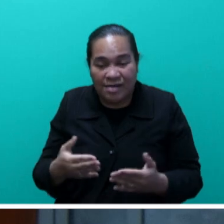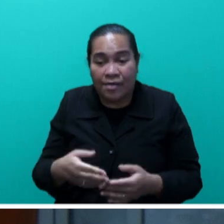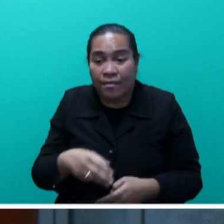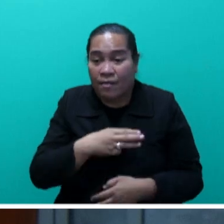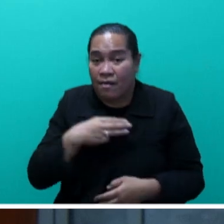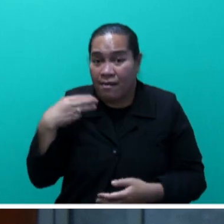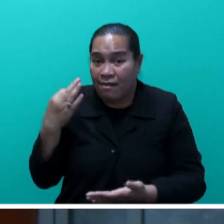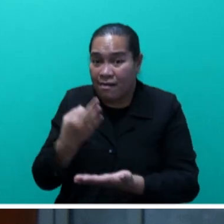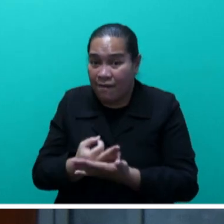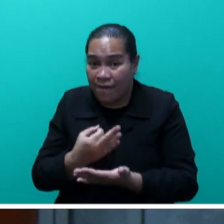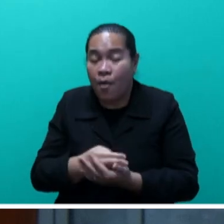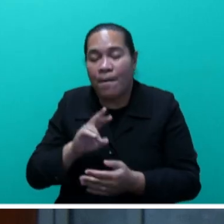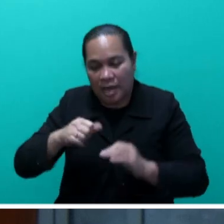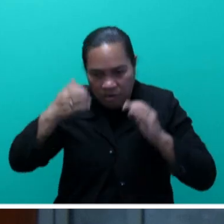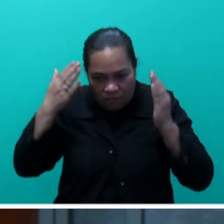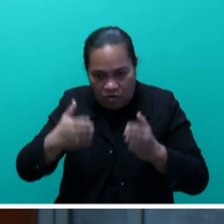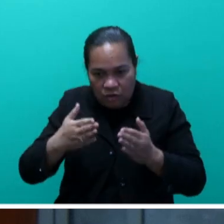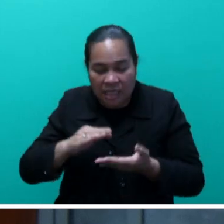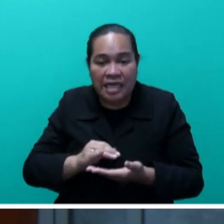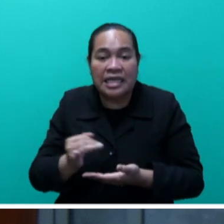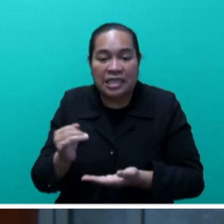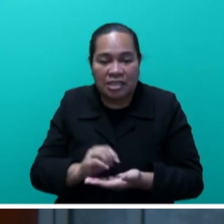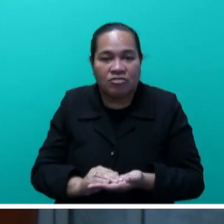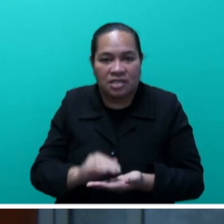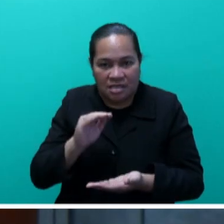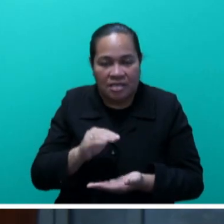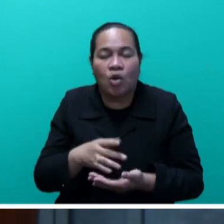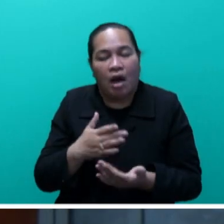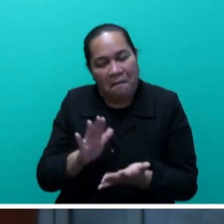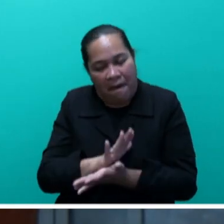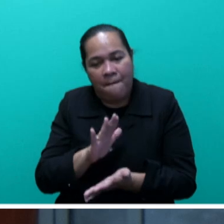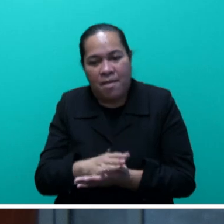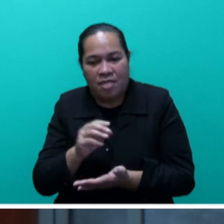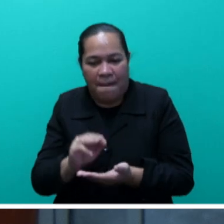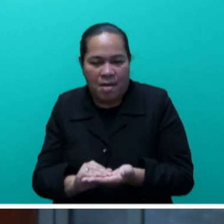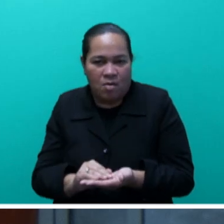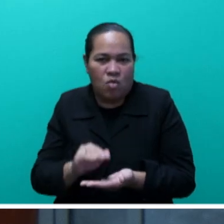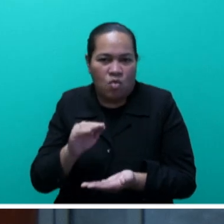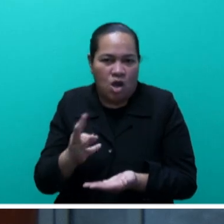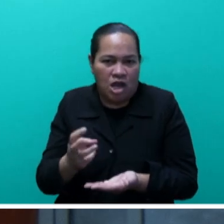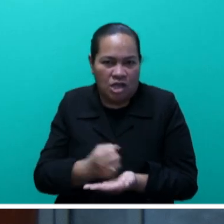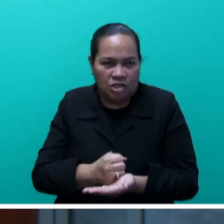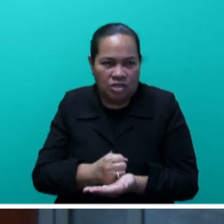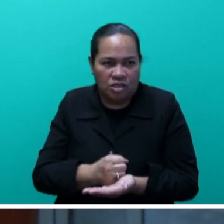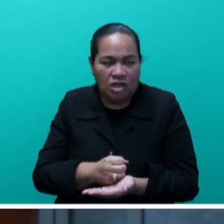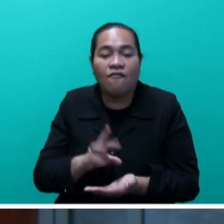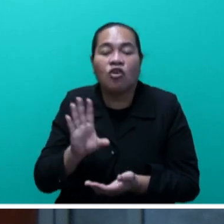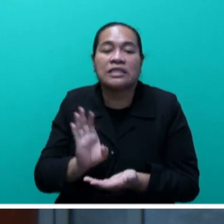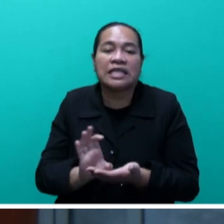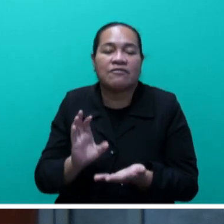Finance has said, we must focus on increasing incomes, so I welcome the increase in the minimum wage and the overdue increments for civil